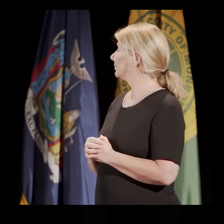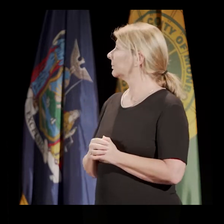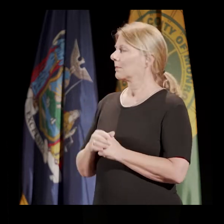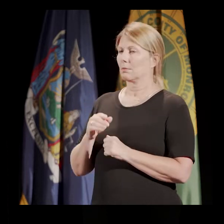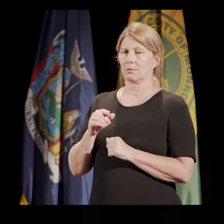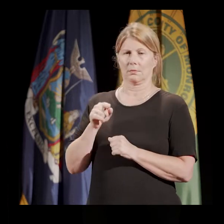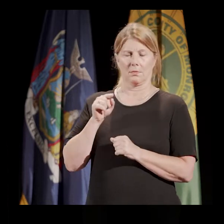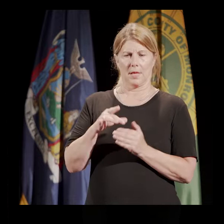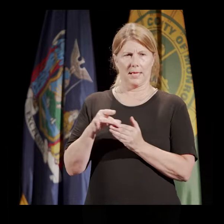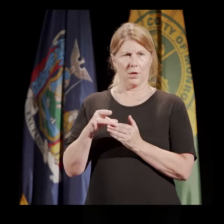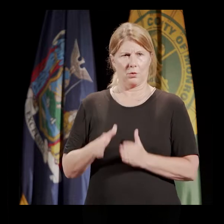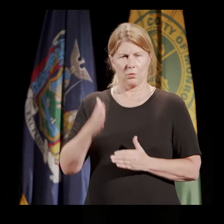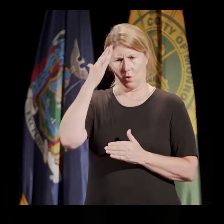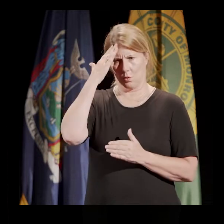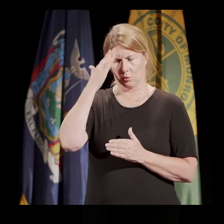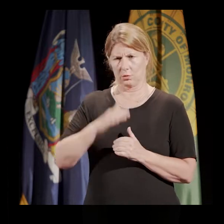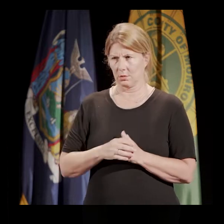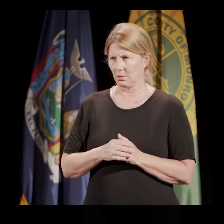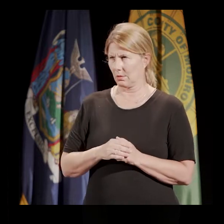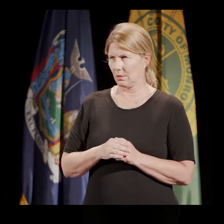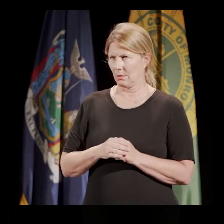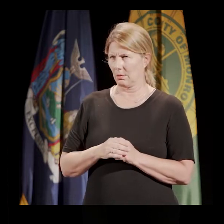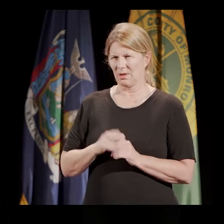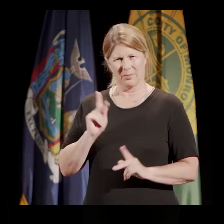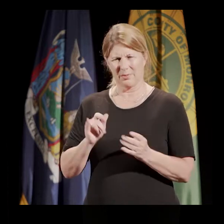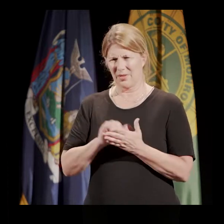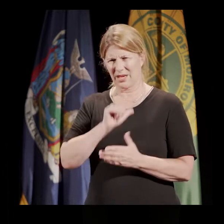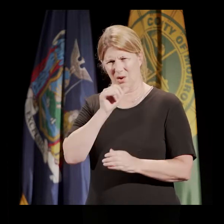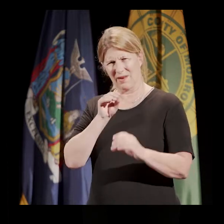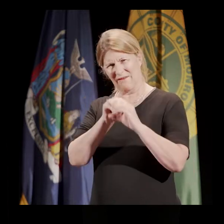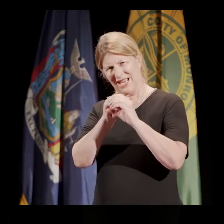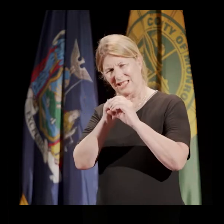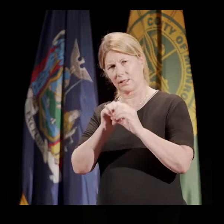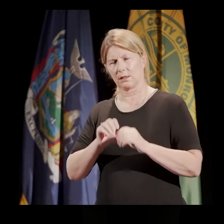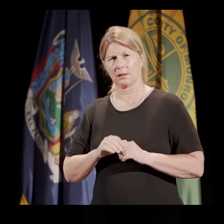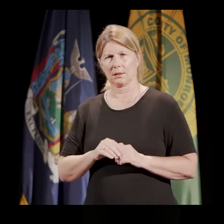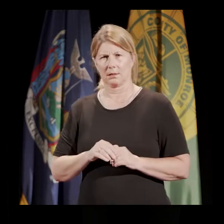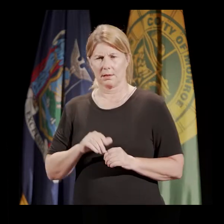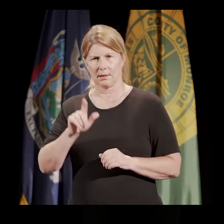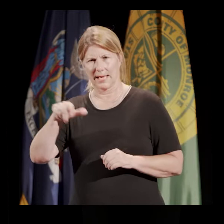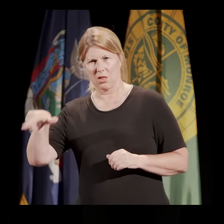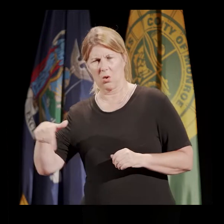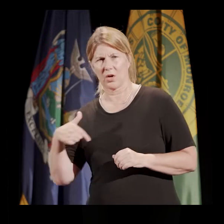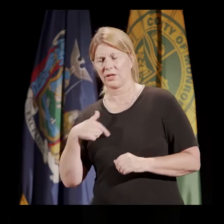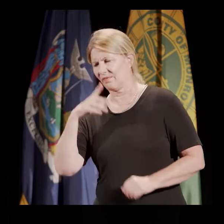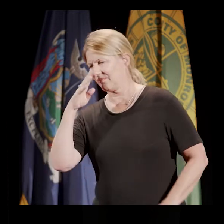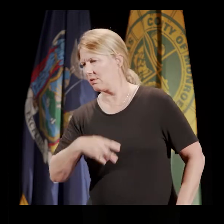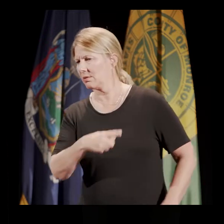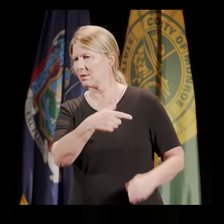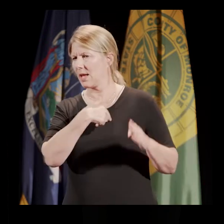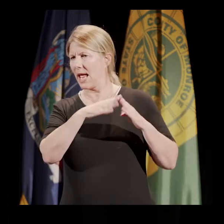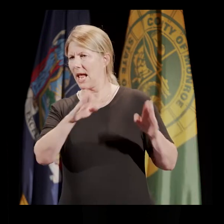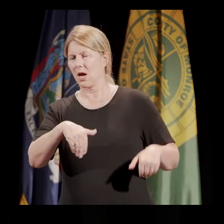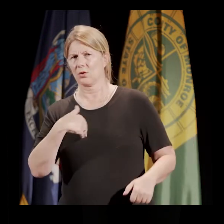most harmful influences on neighborhoods is disinvestment and the decay of properties that create blight and cause challenges for neighbors.